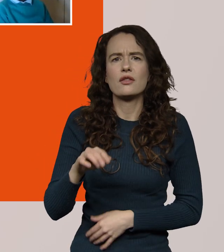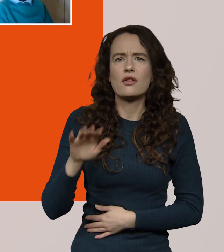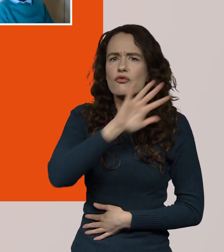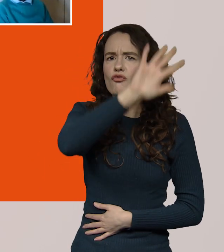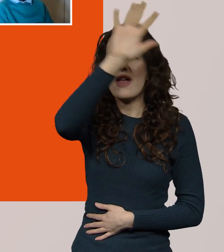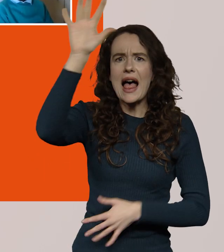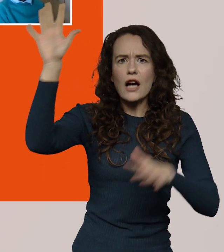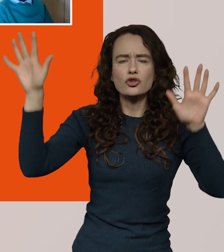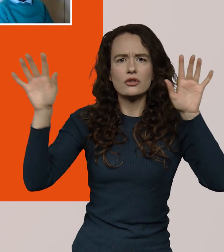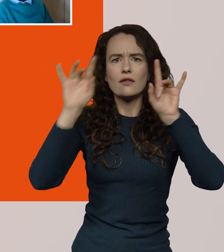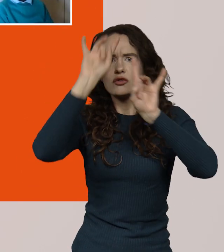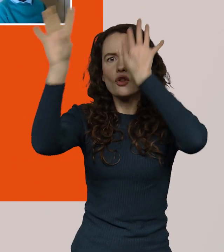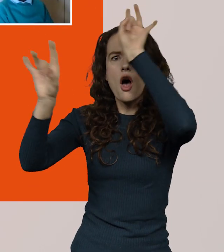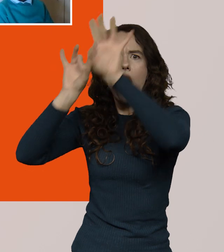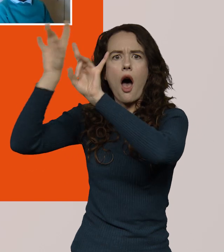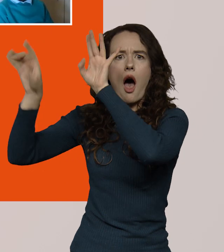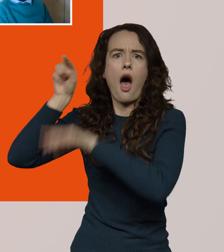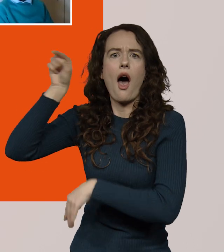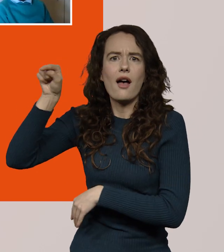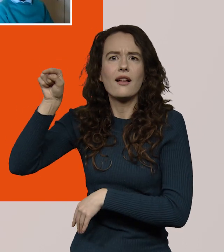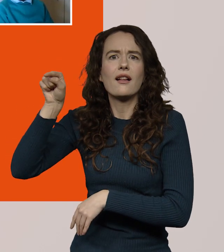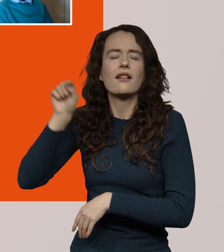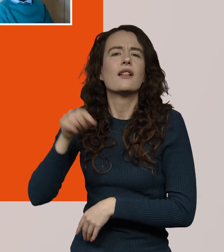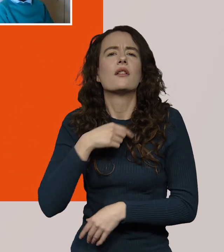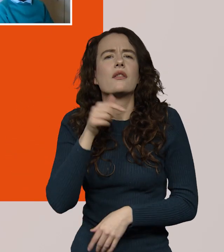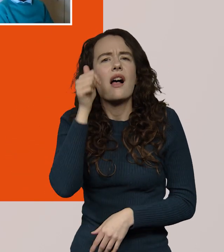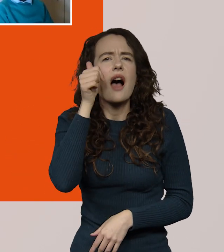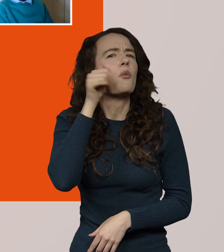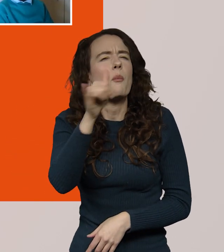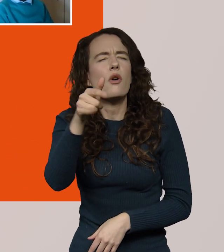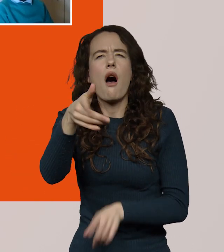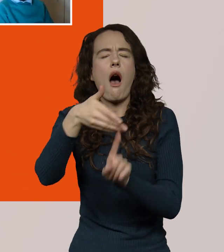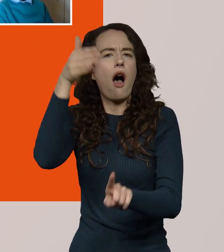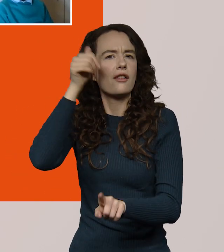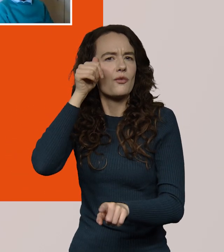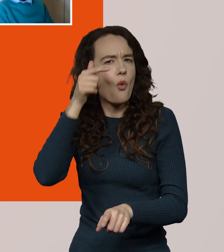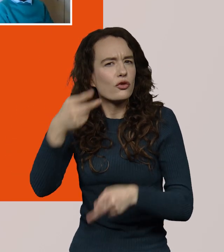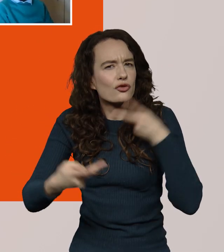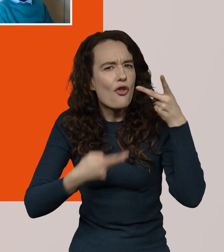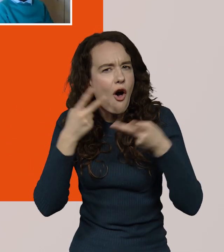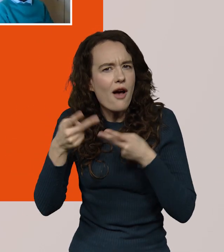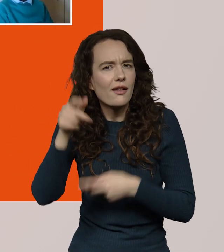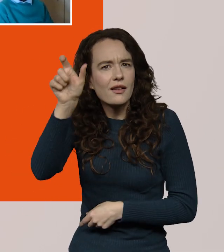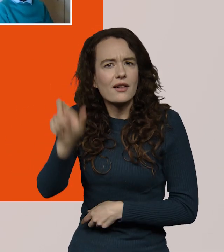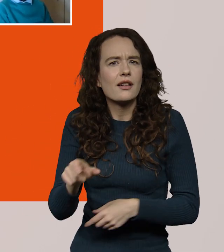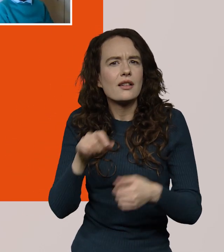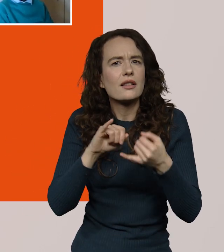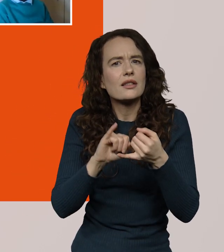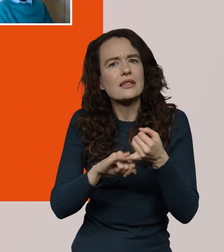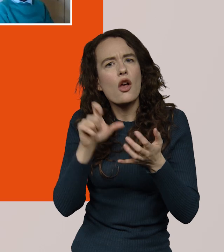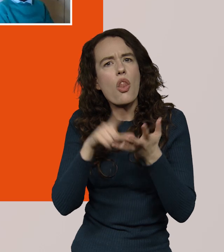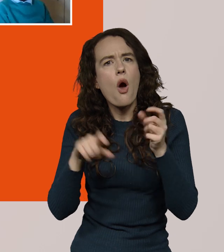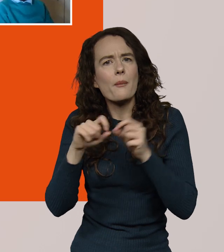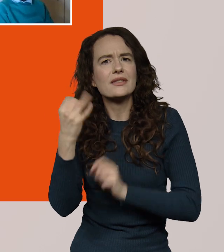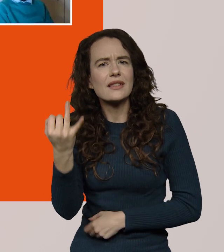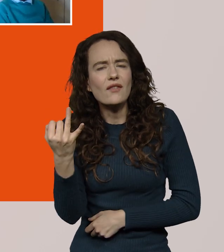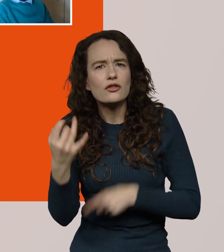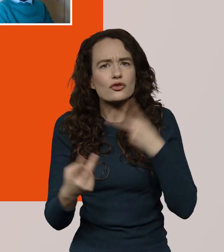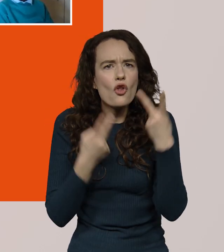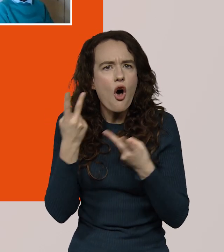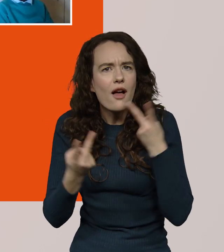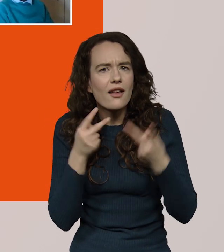feel down, she'll always be there to uplift me. And my second sister is so much fun. She's like a bundle of joy. So she